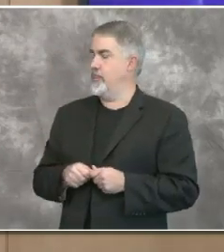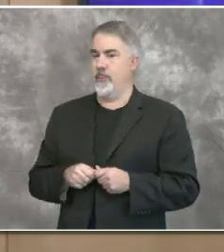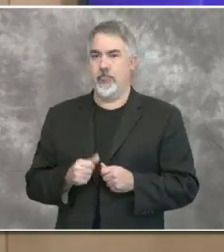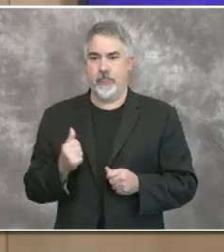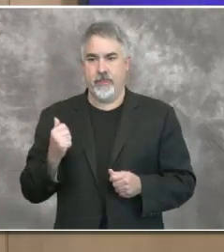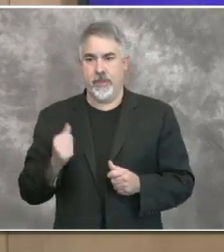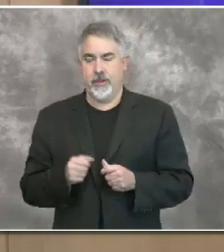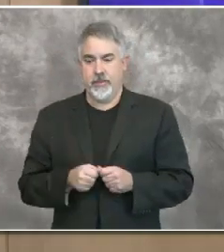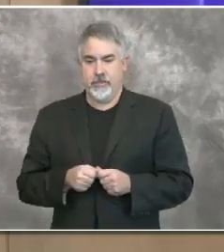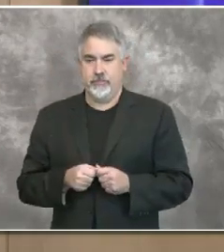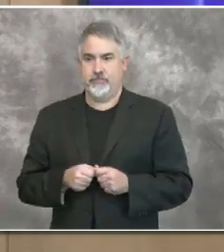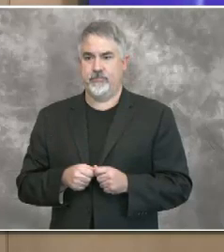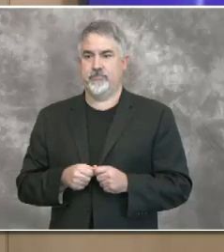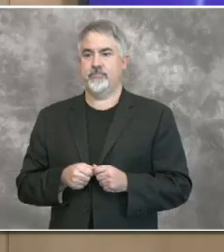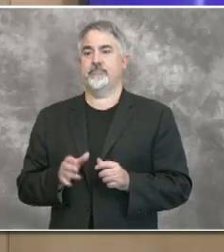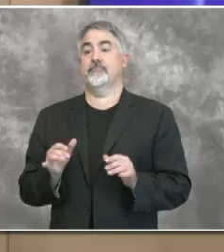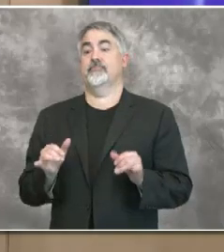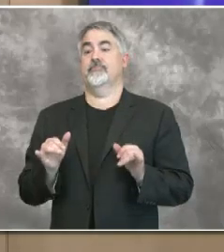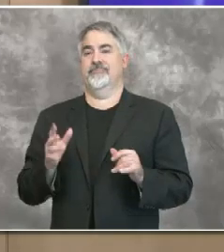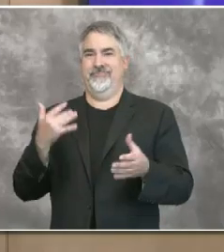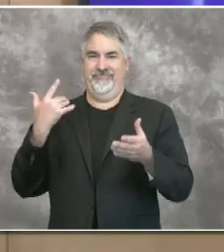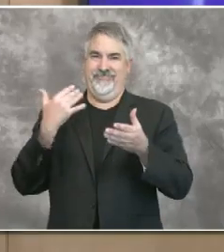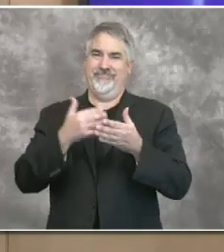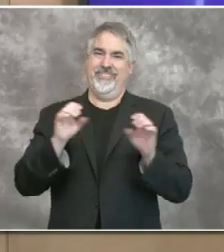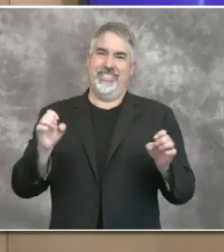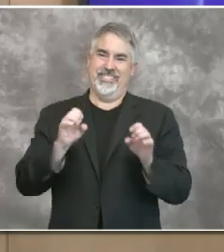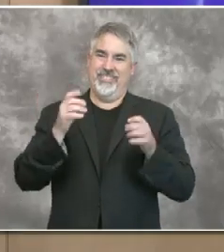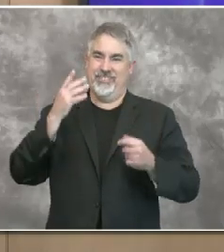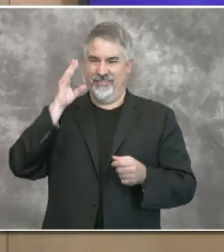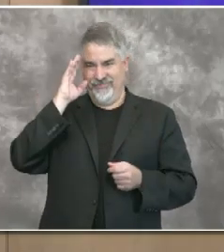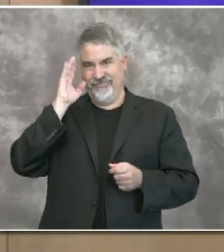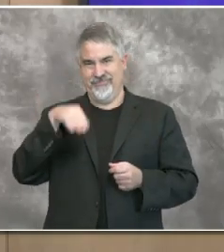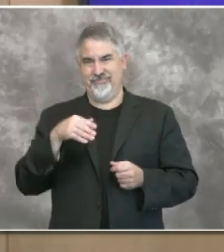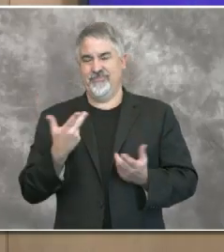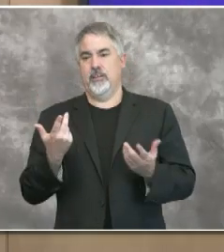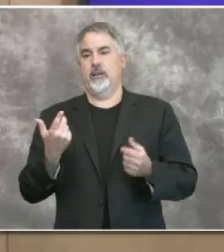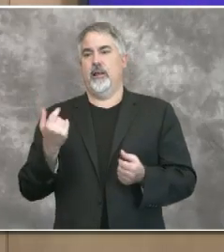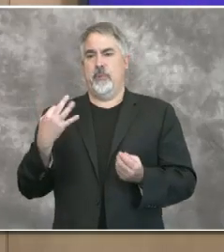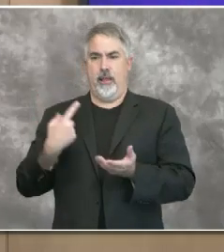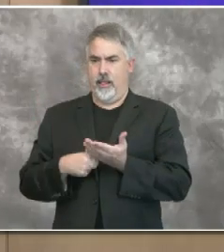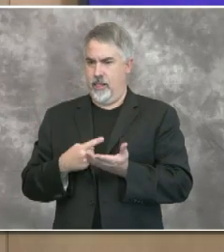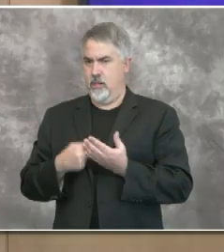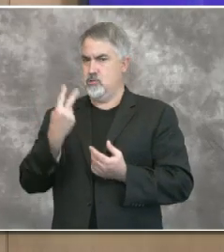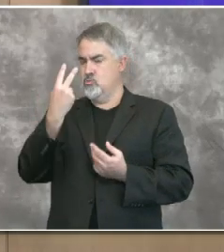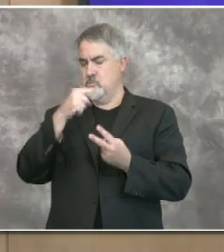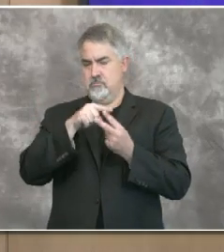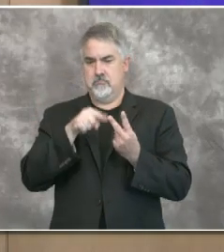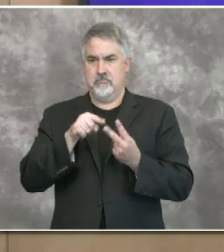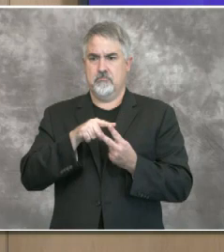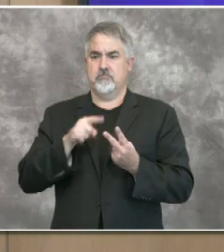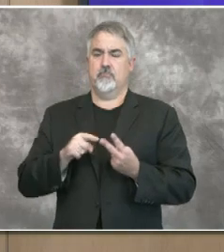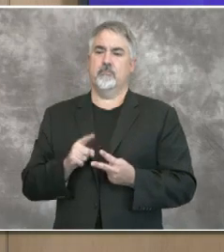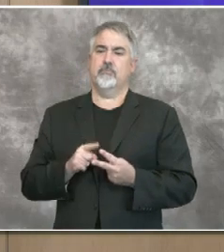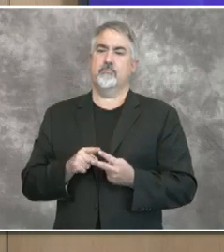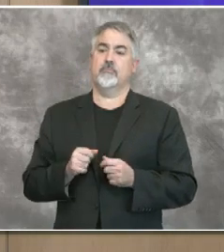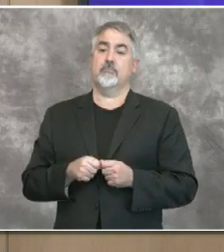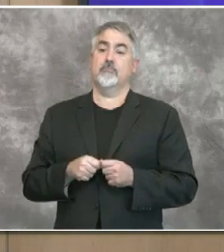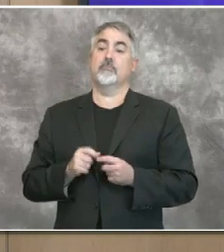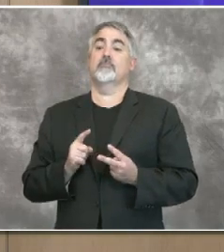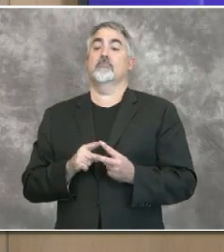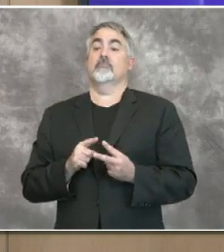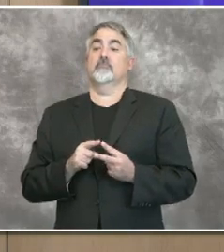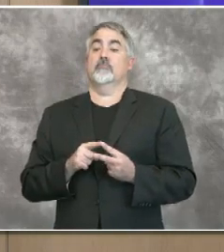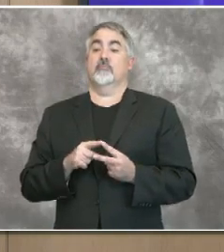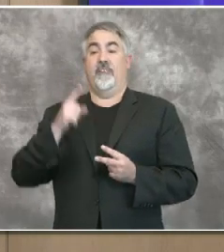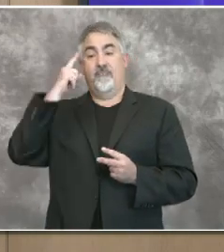Thank you. As we head into the weekend, I want to address two parts. One is one that's come up surrounding religious services.